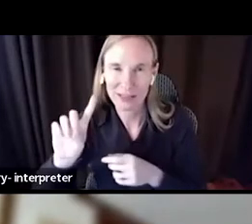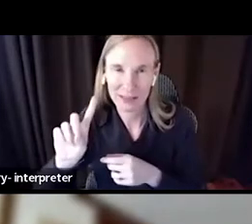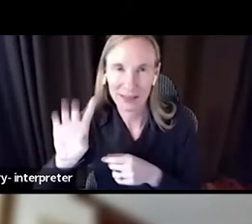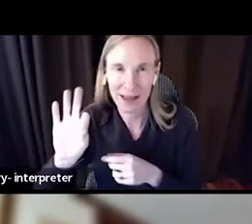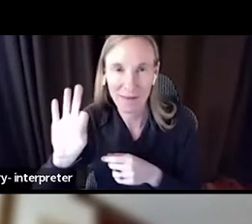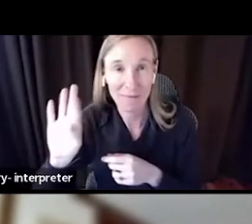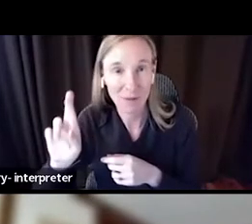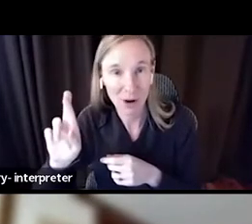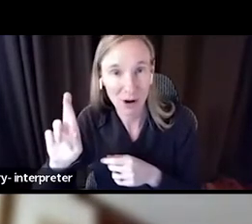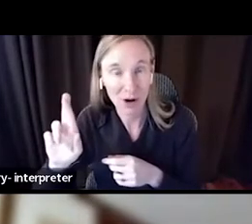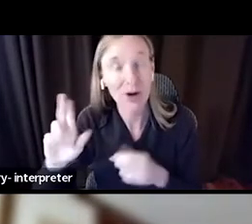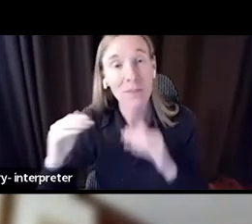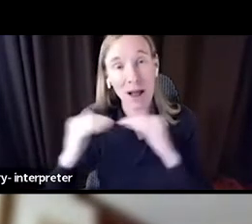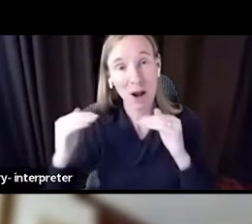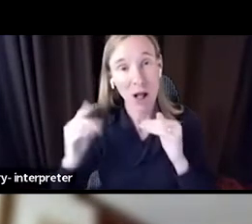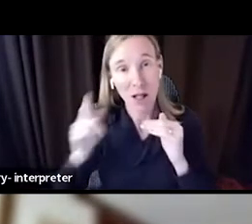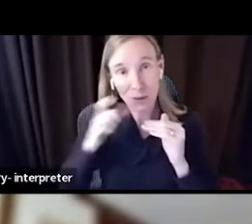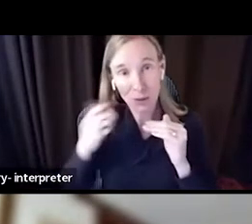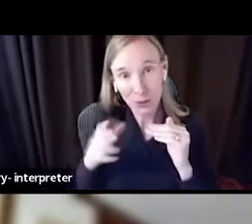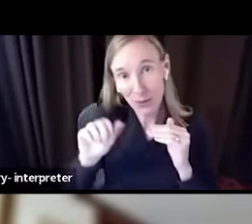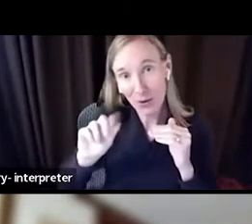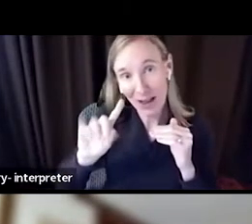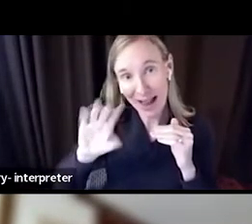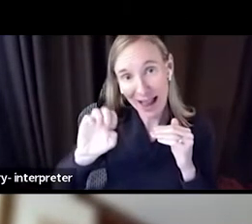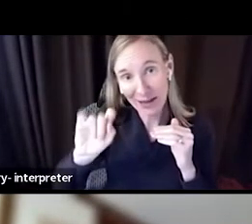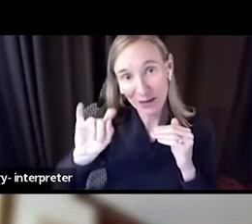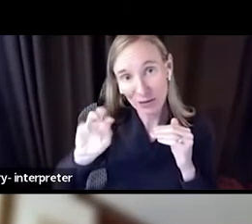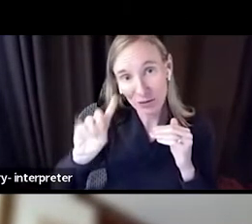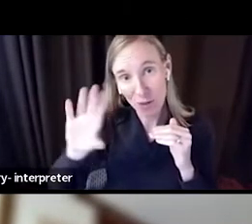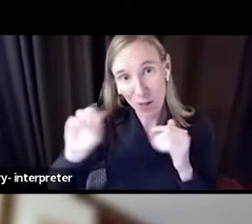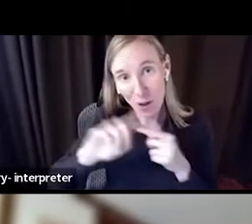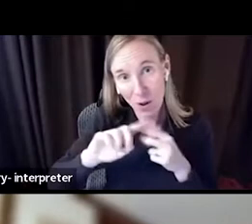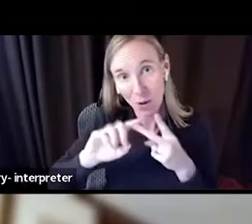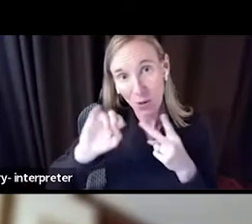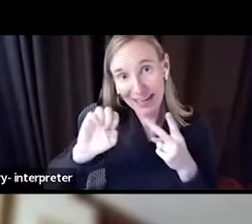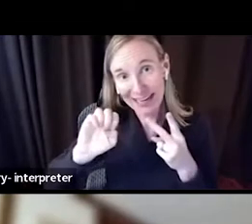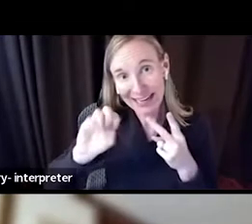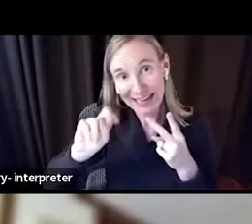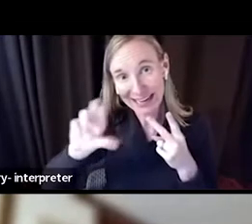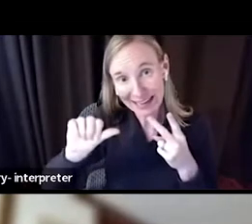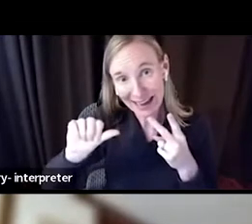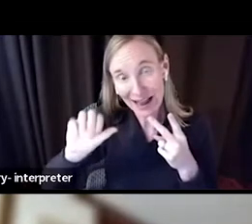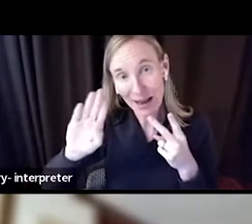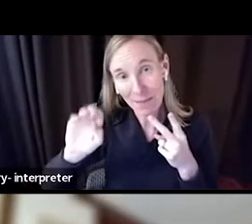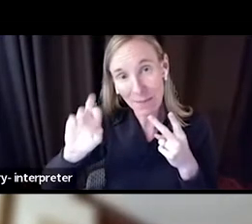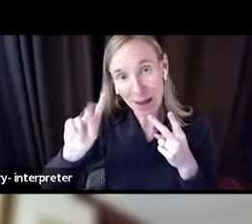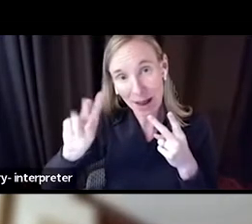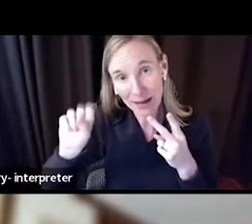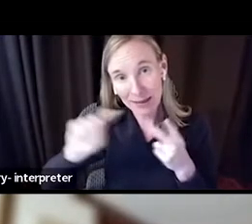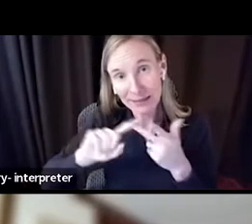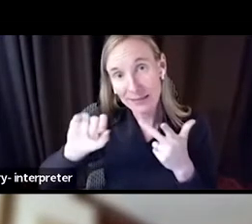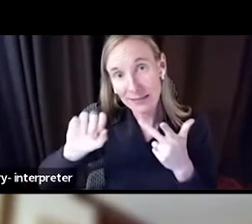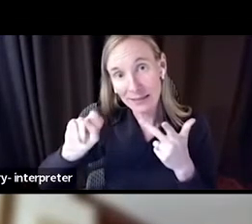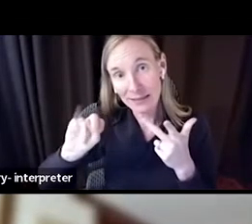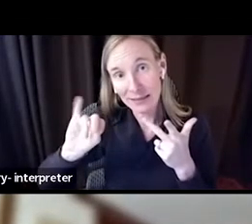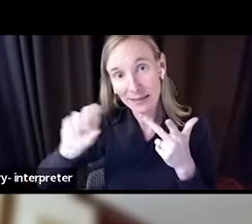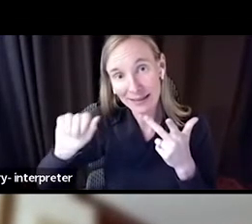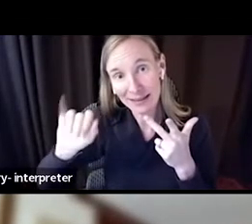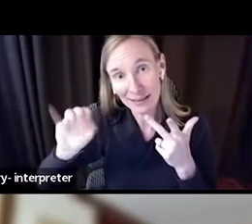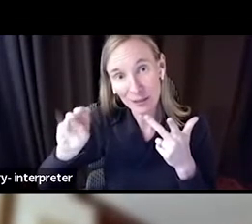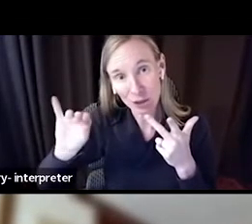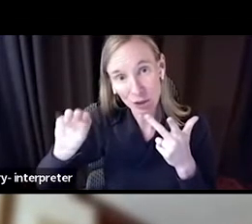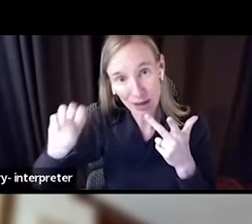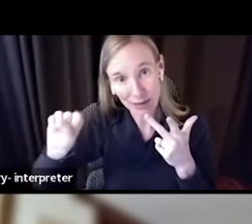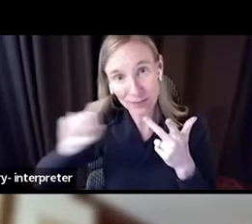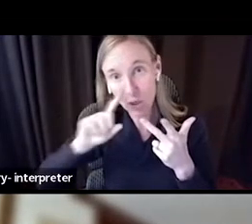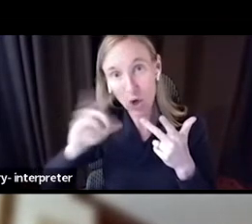by my colleagues, Addie Stormalo, Ina Backus, and Nissa James. And so actually what we're going to do, I'm going to turn